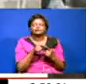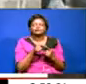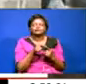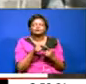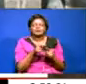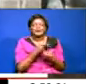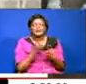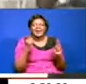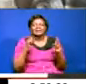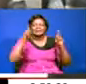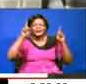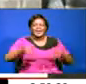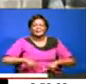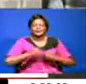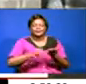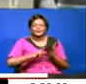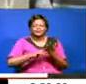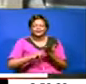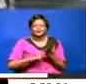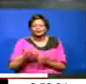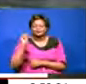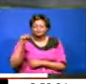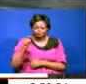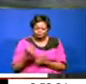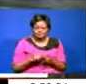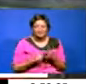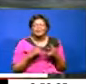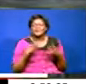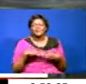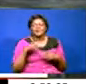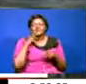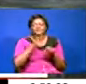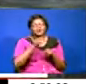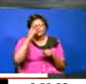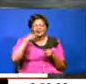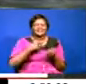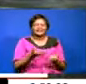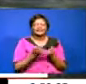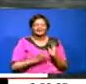Lakini lazima tuongeleshane. Hawa wananchi wamechagua wa Mavoko wanataka maendeleo.